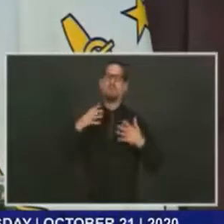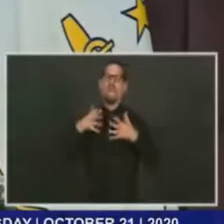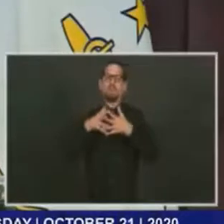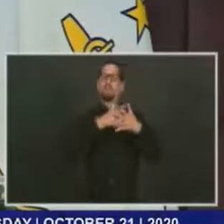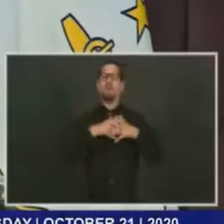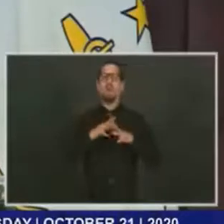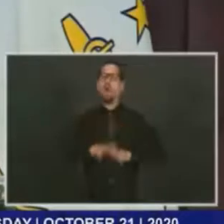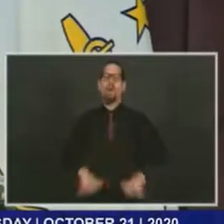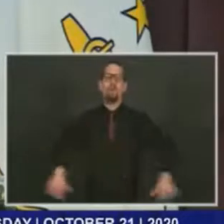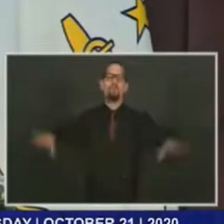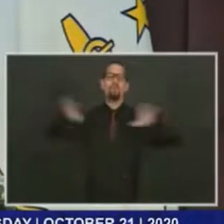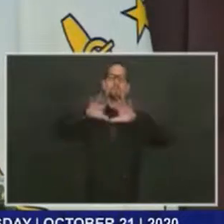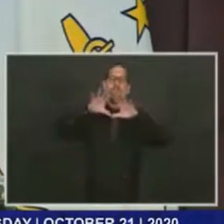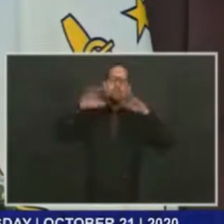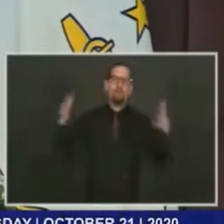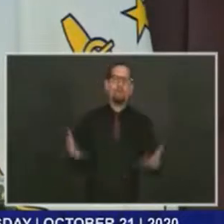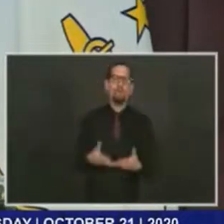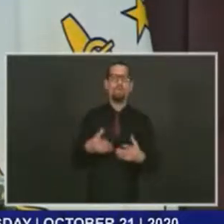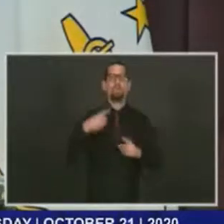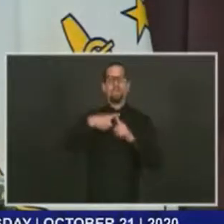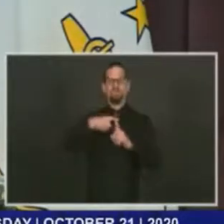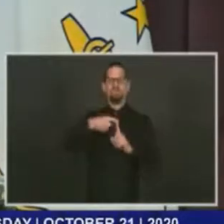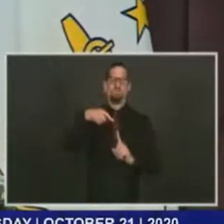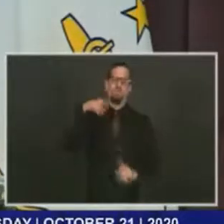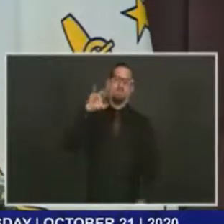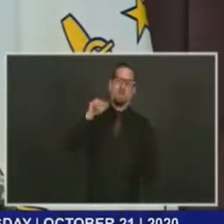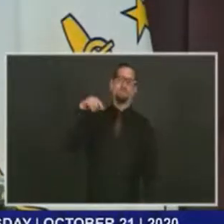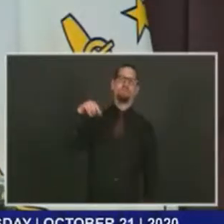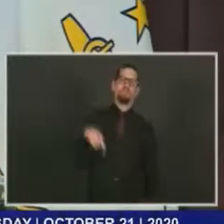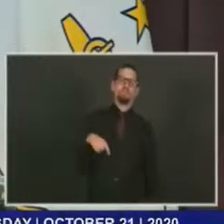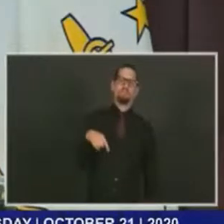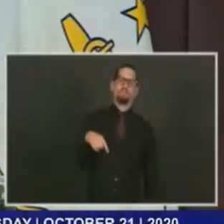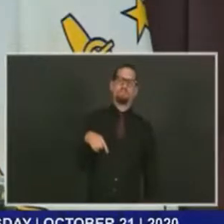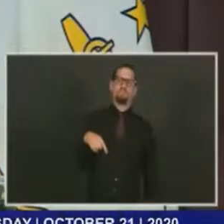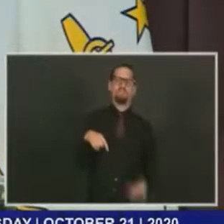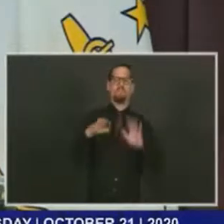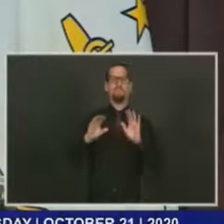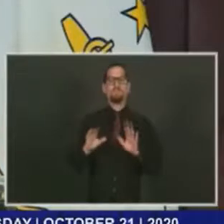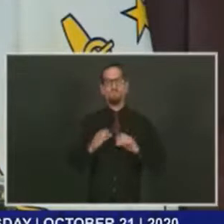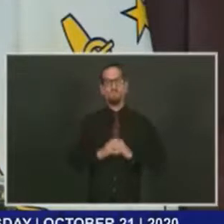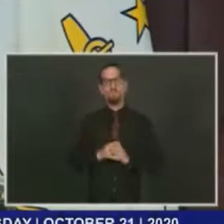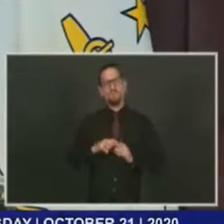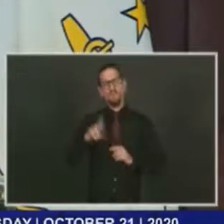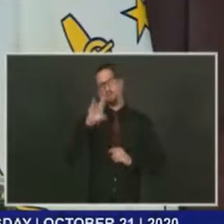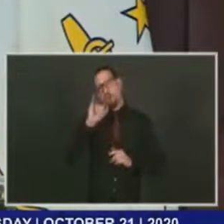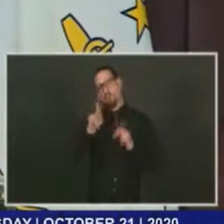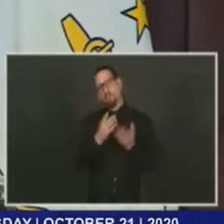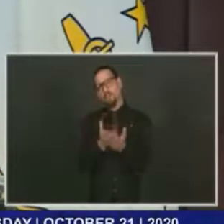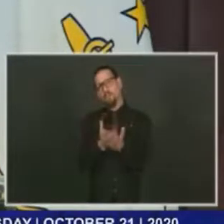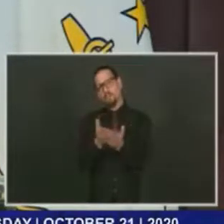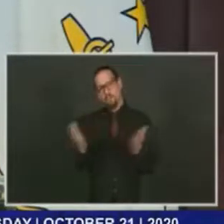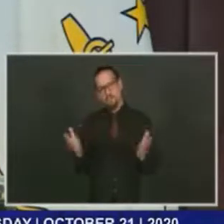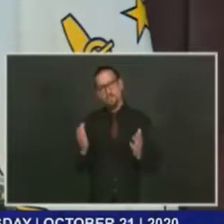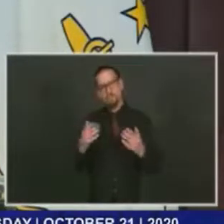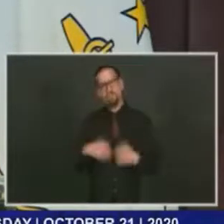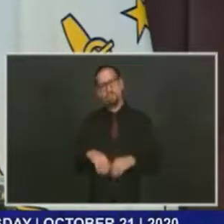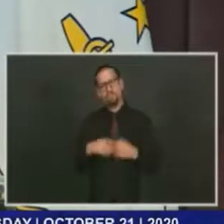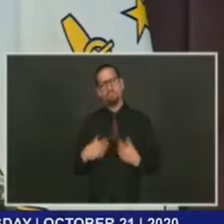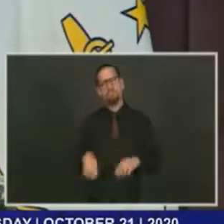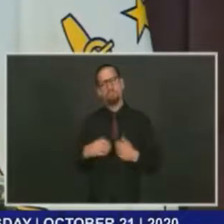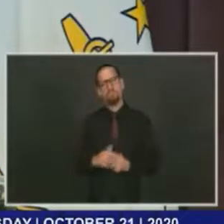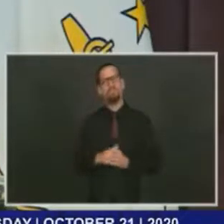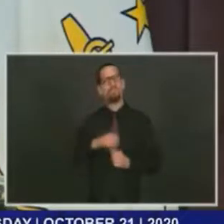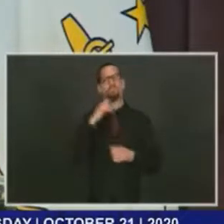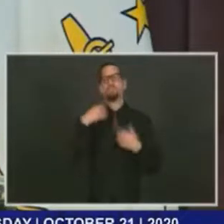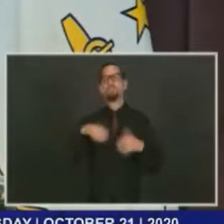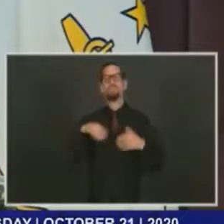Island have distinguished yourselves in America as a people of resilience,